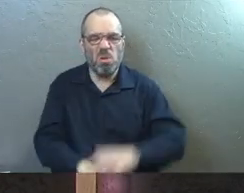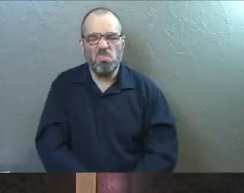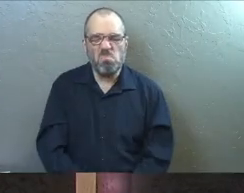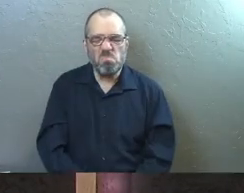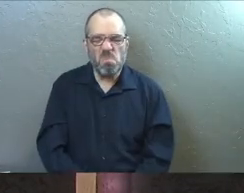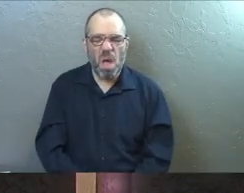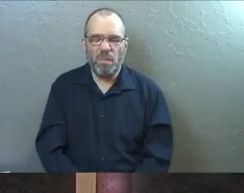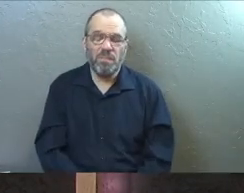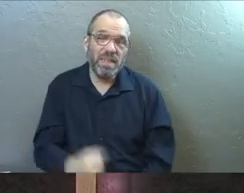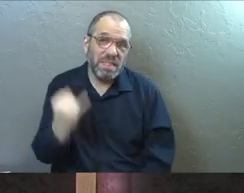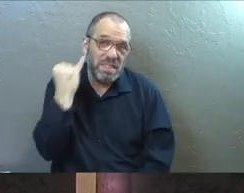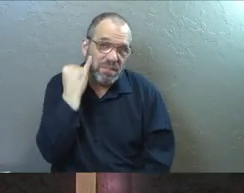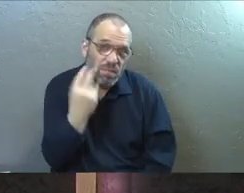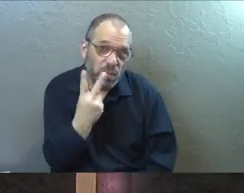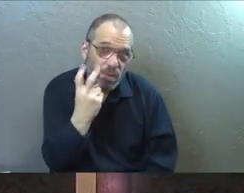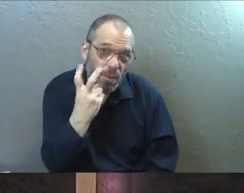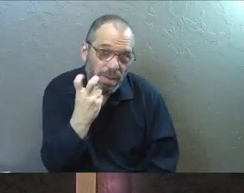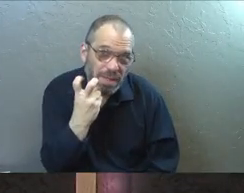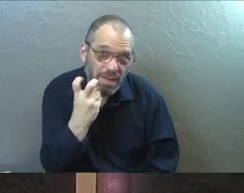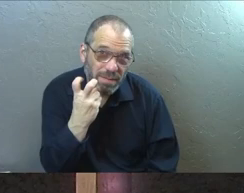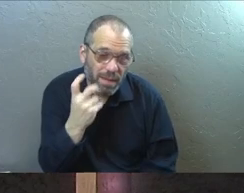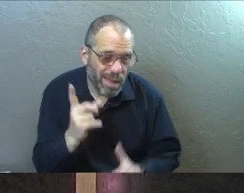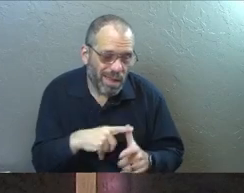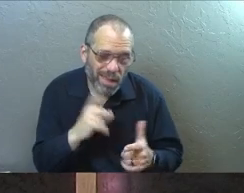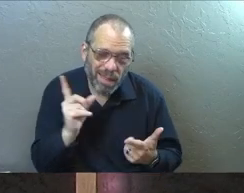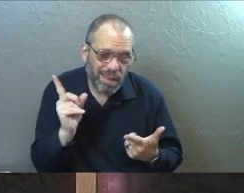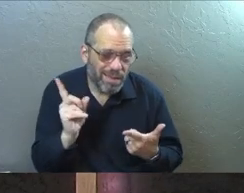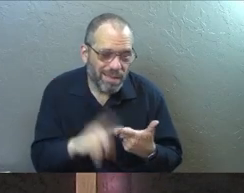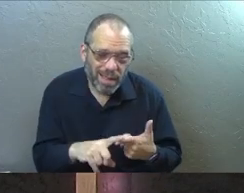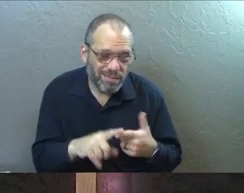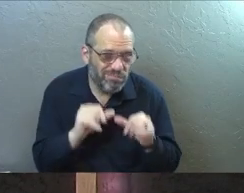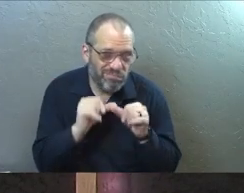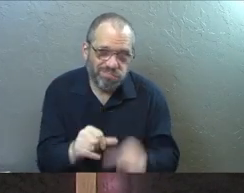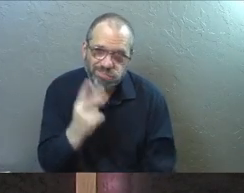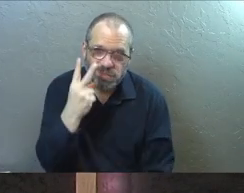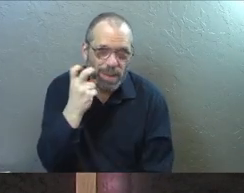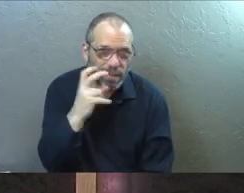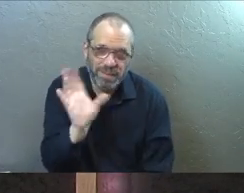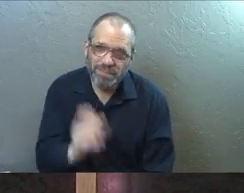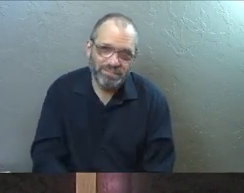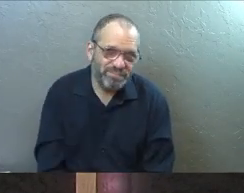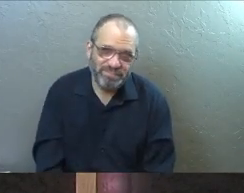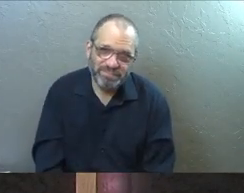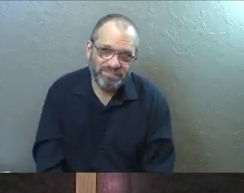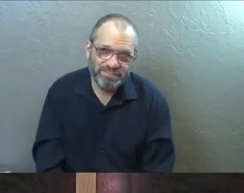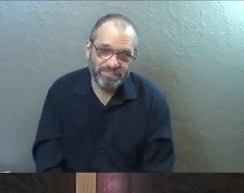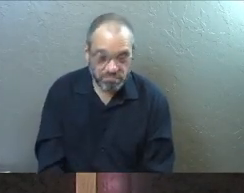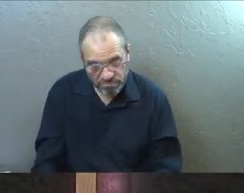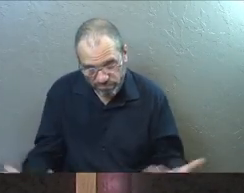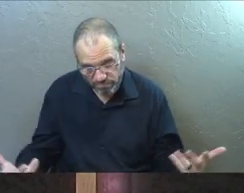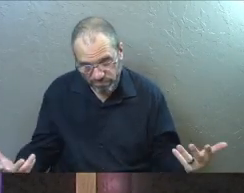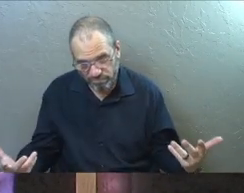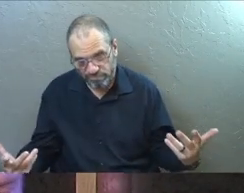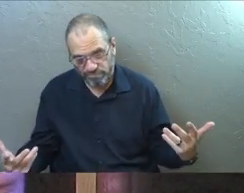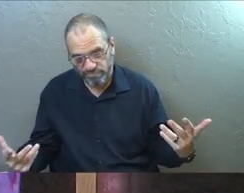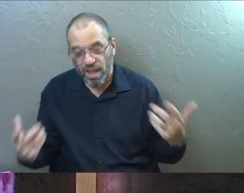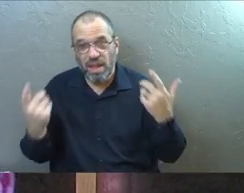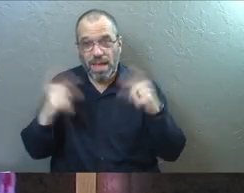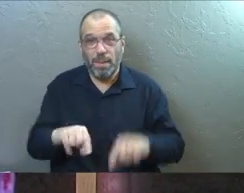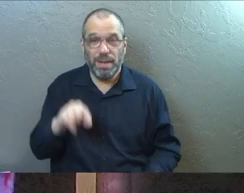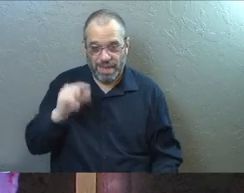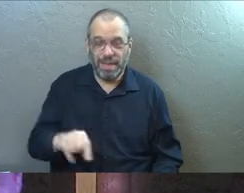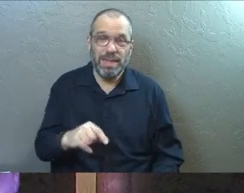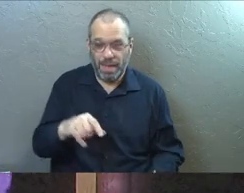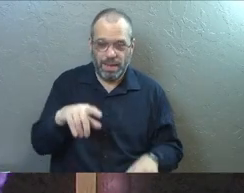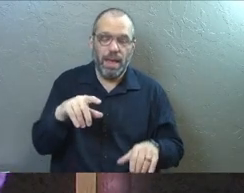Because if you don't believe, you can keep on not believing. Right? So that's what happens